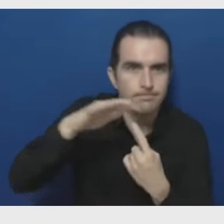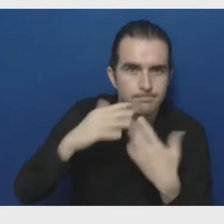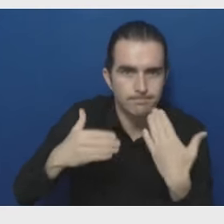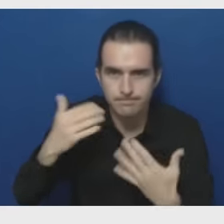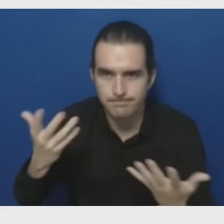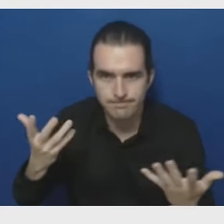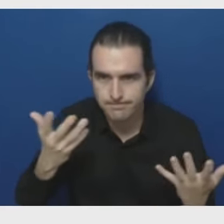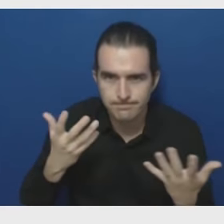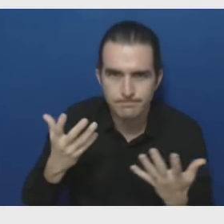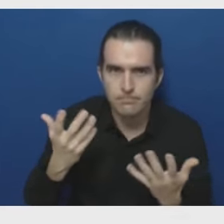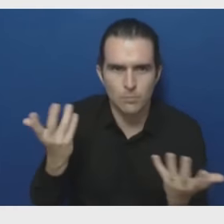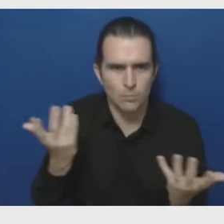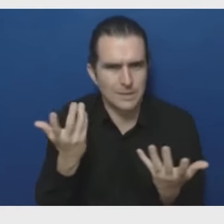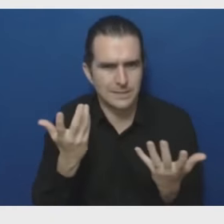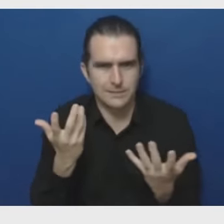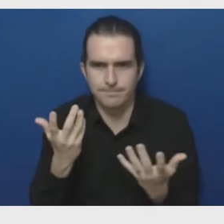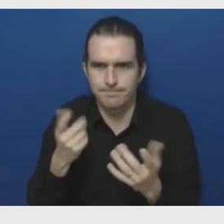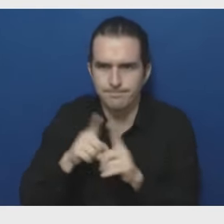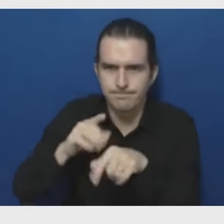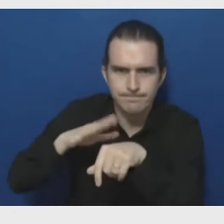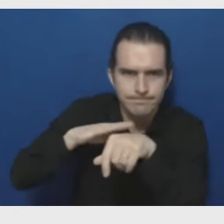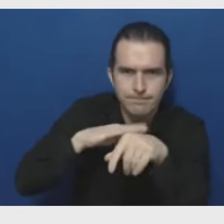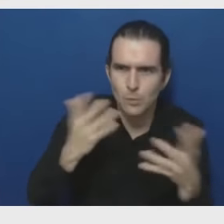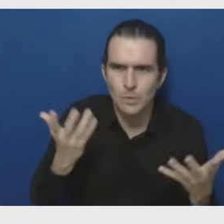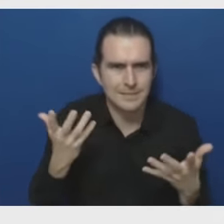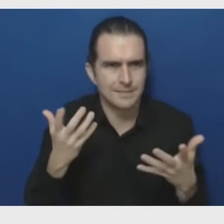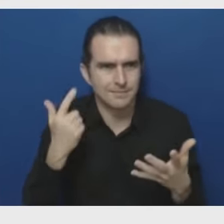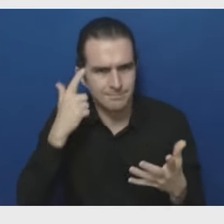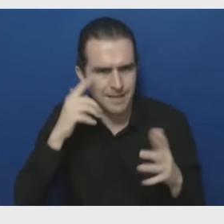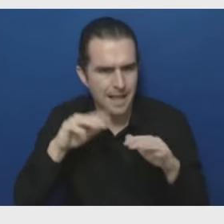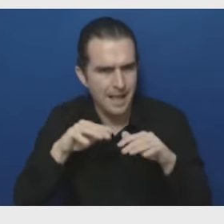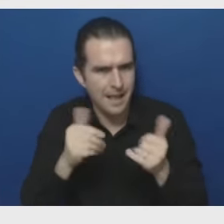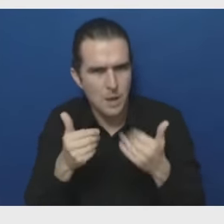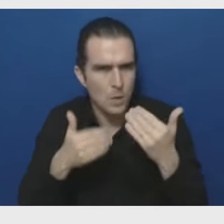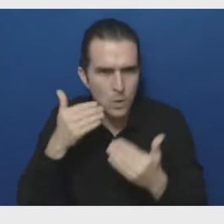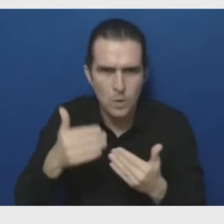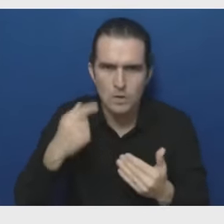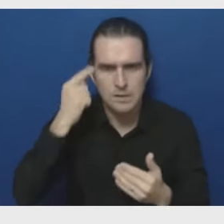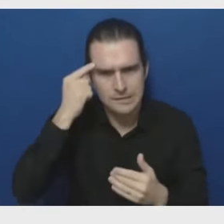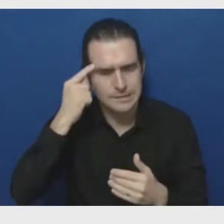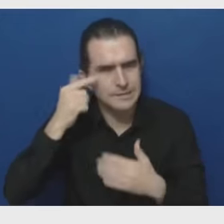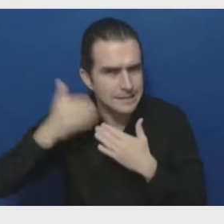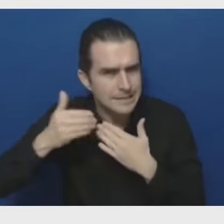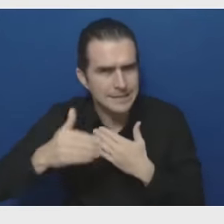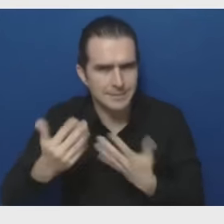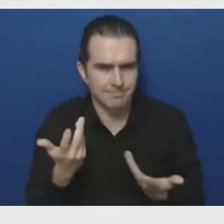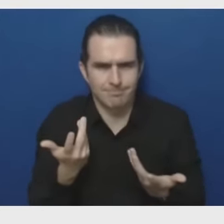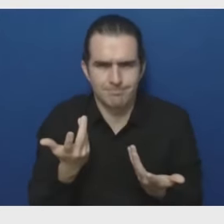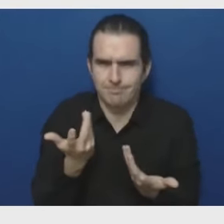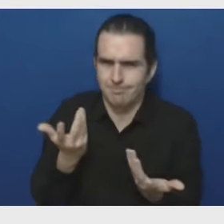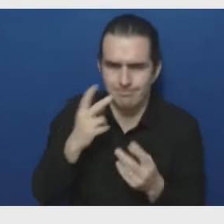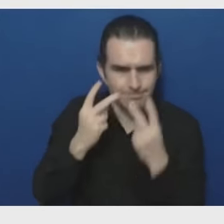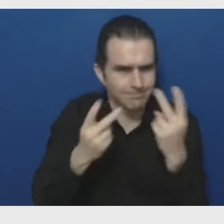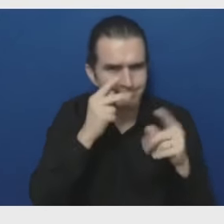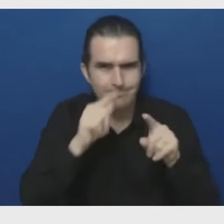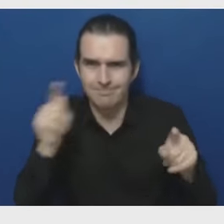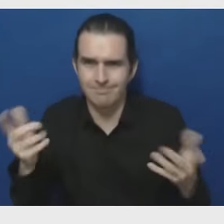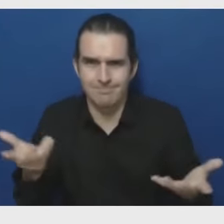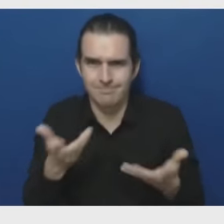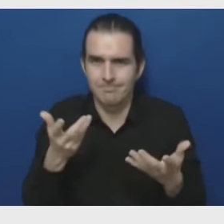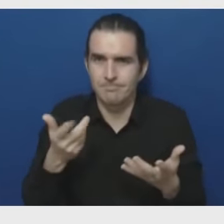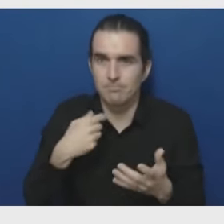not making headway. So could we bring the urgency and vulnerability of small island states